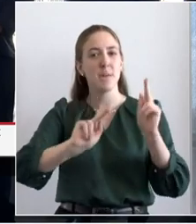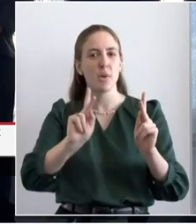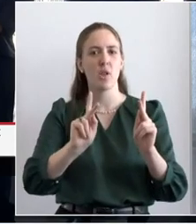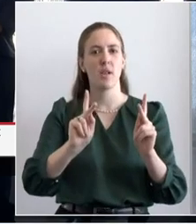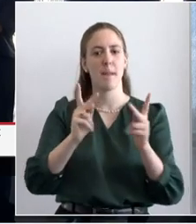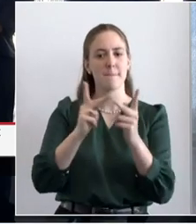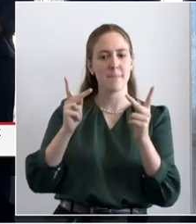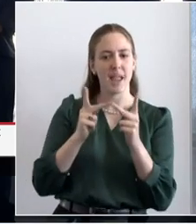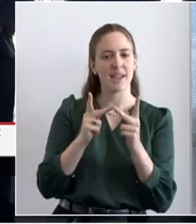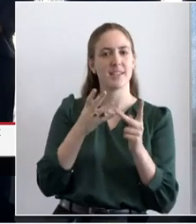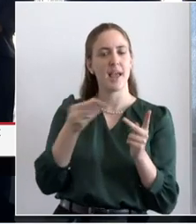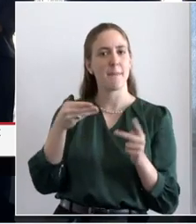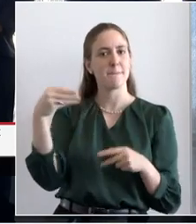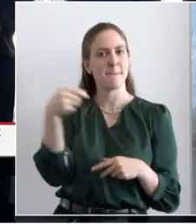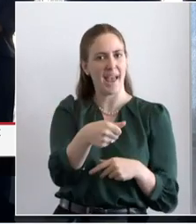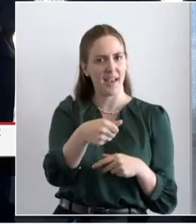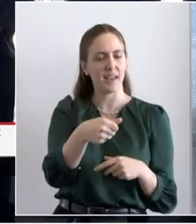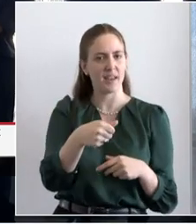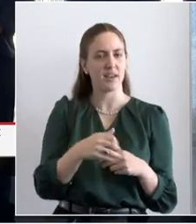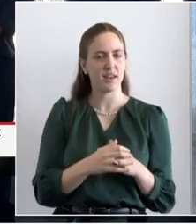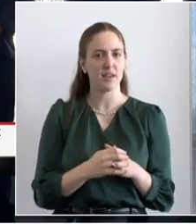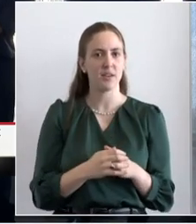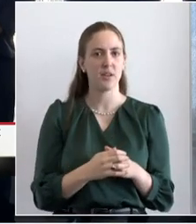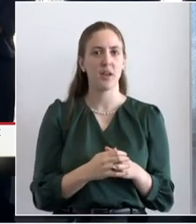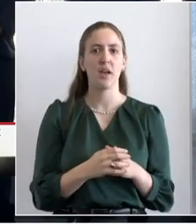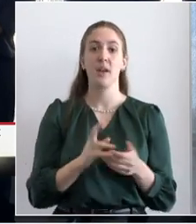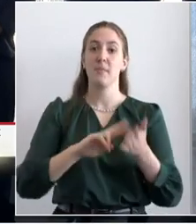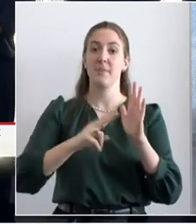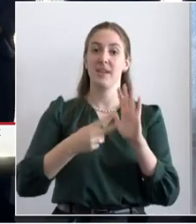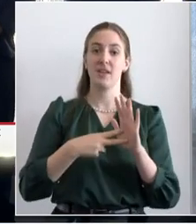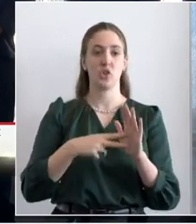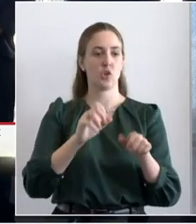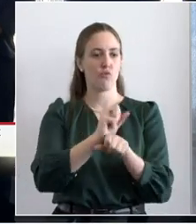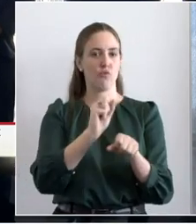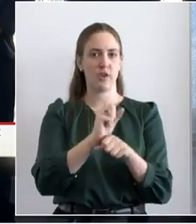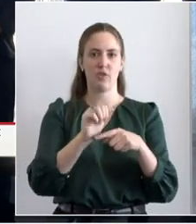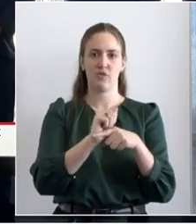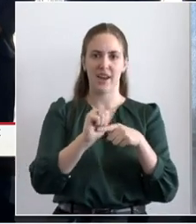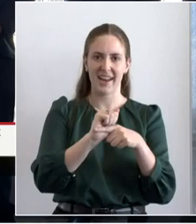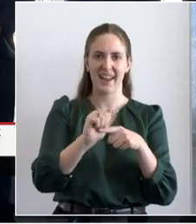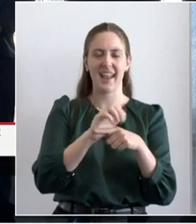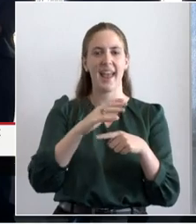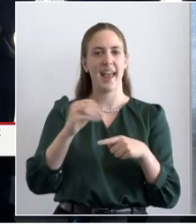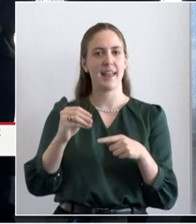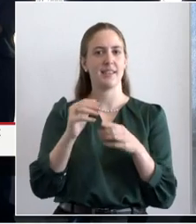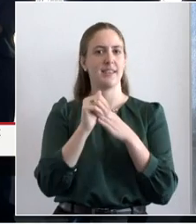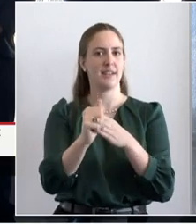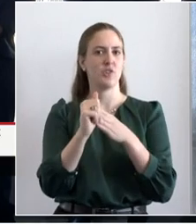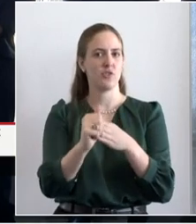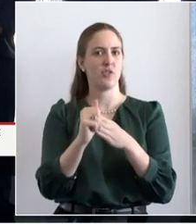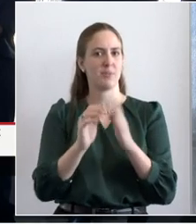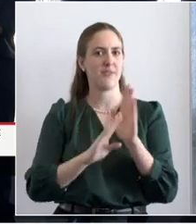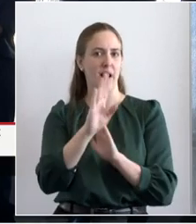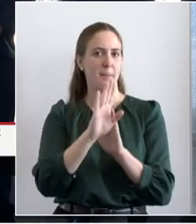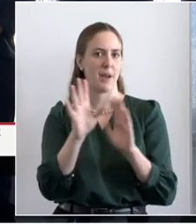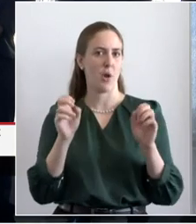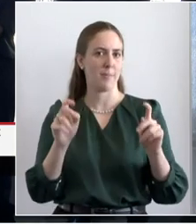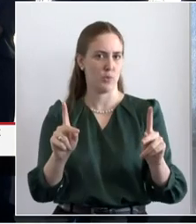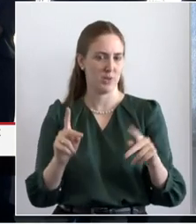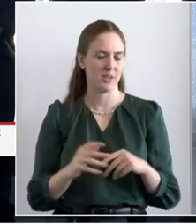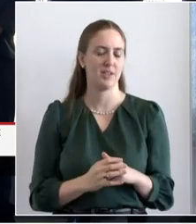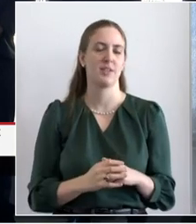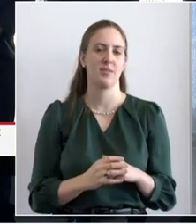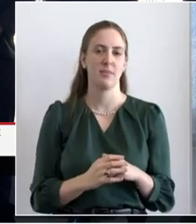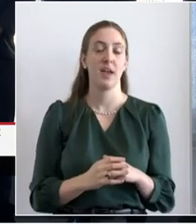pay. Equity at DC Water also means career training and leadership development opportunities at DC Water. But last but not